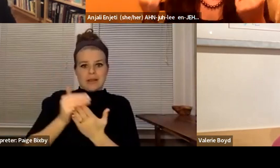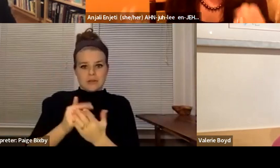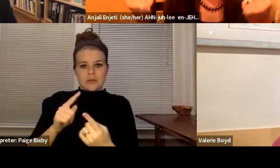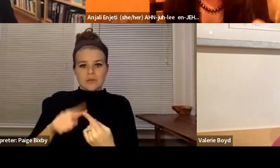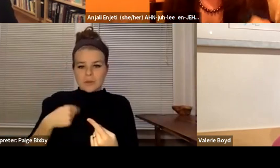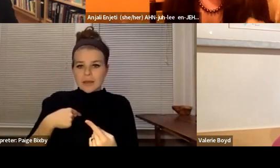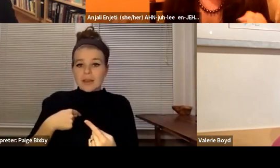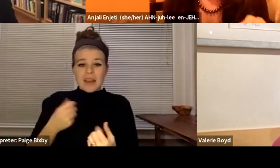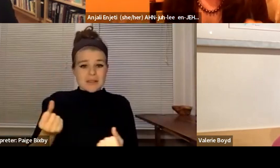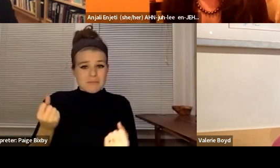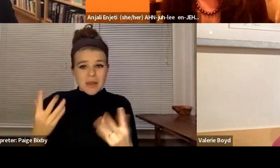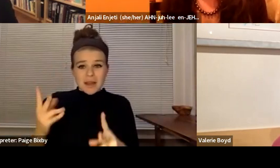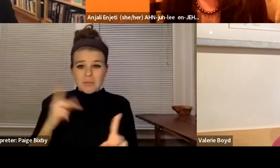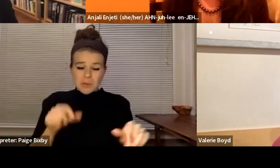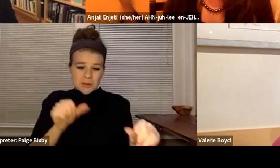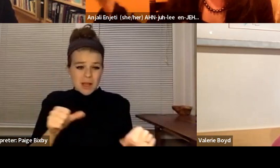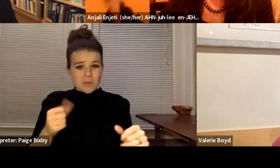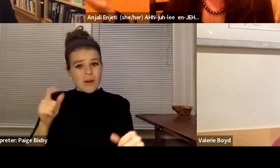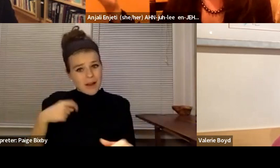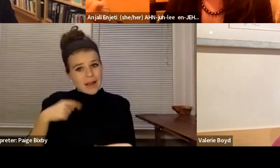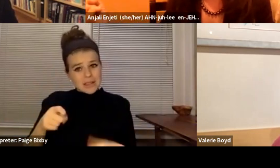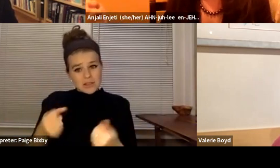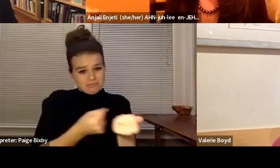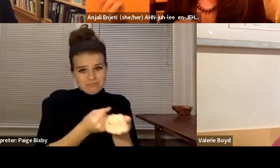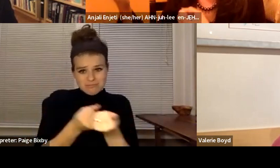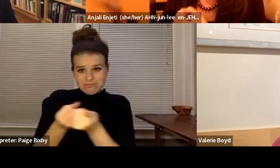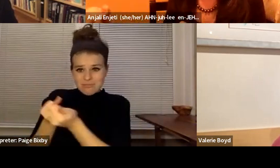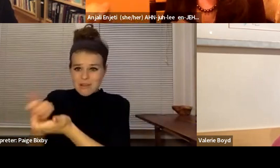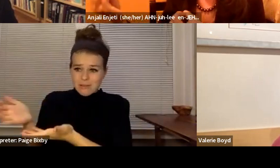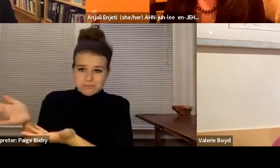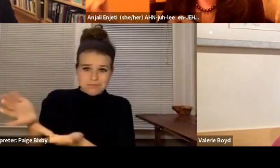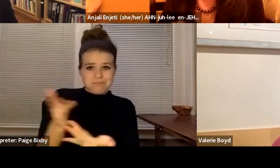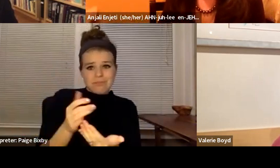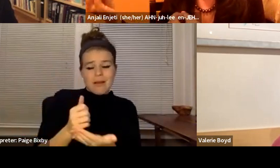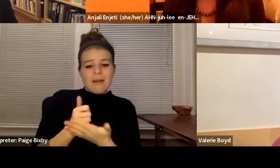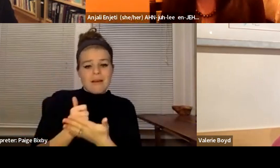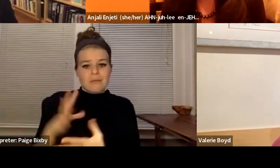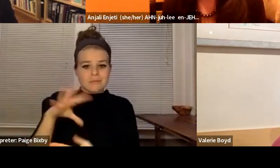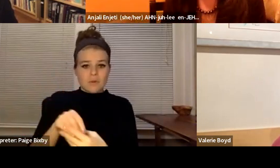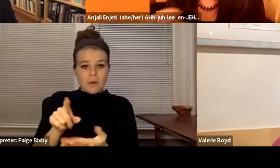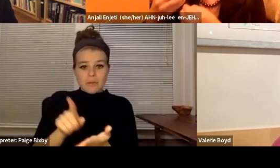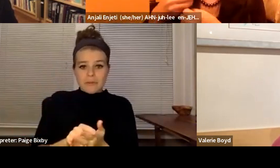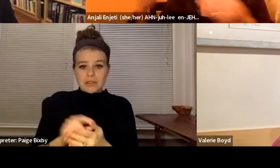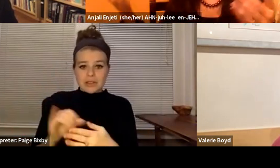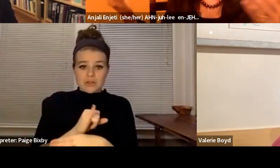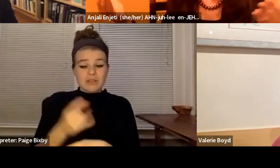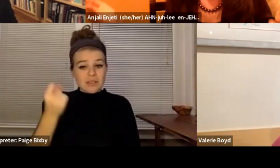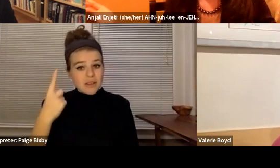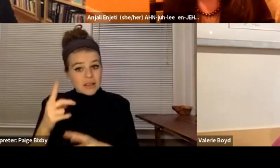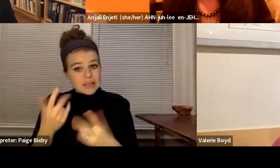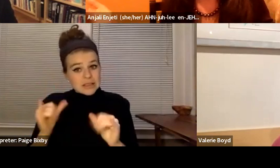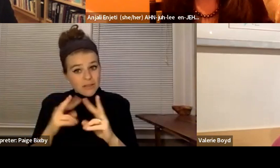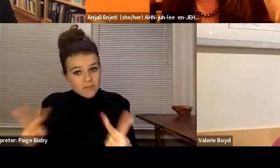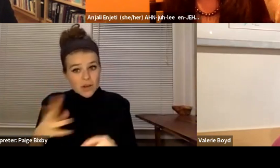Bring as many people as you can who the publishing industry, which is still very, very white, is not going